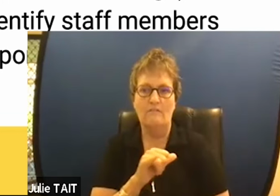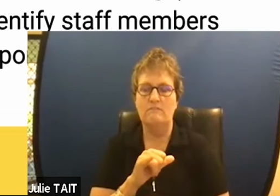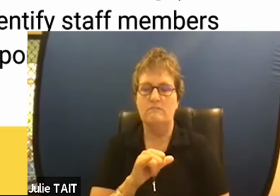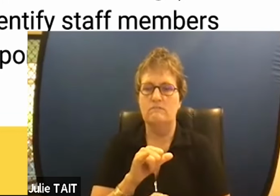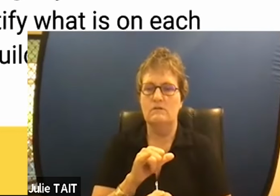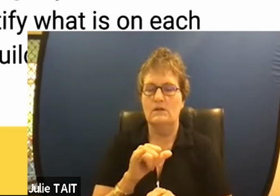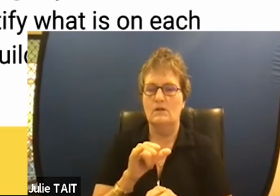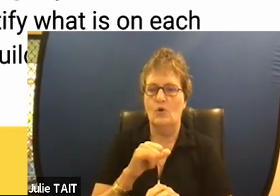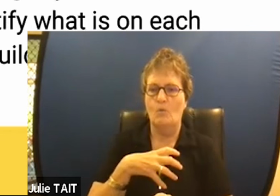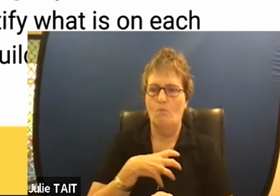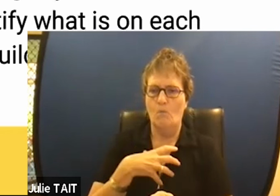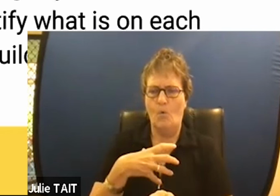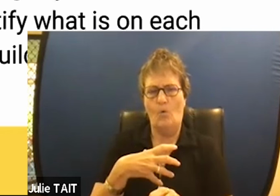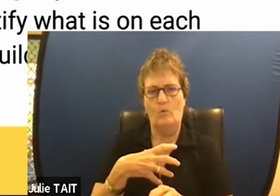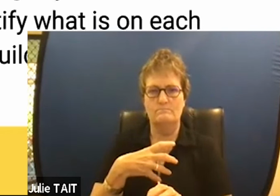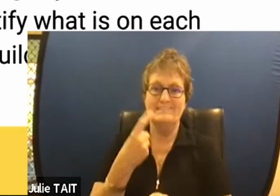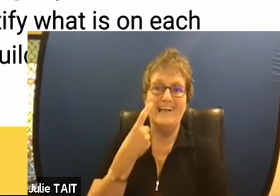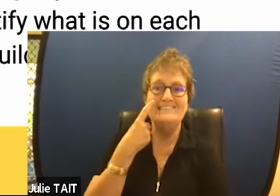those as well.